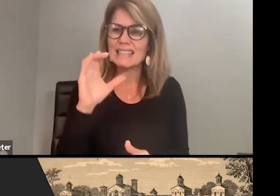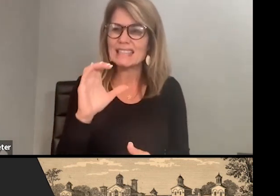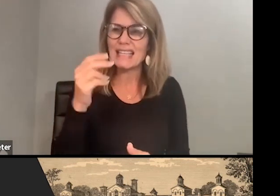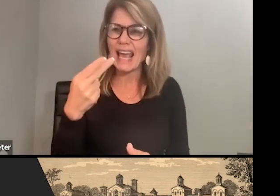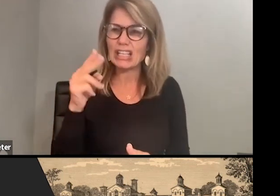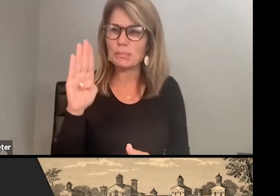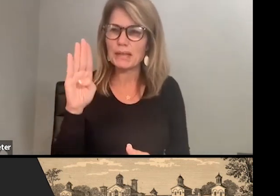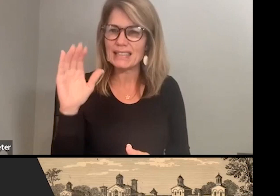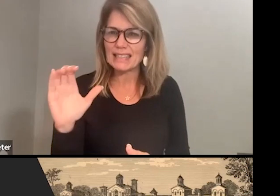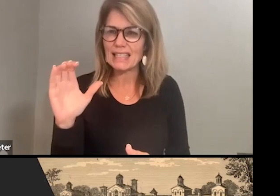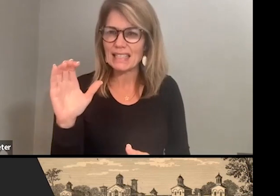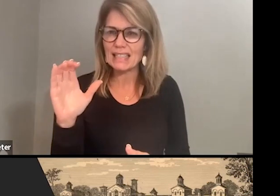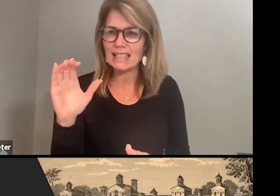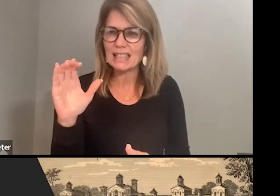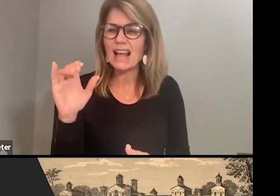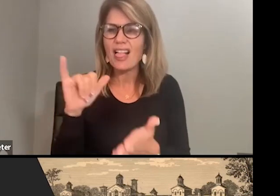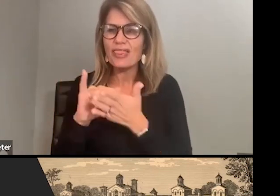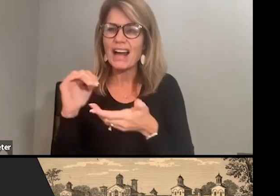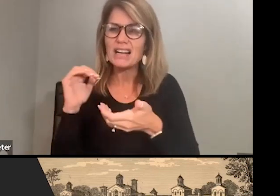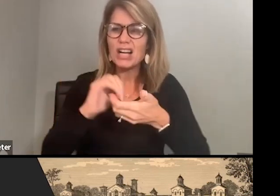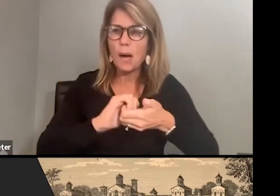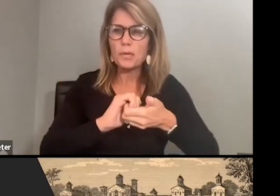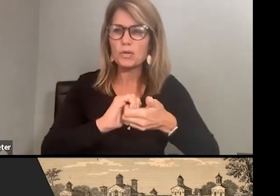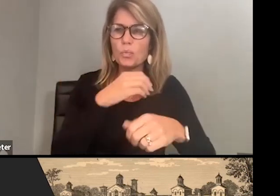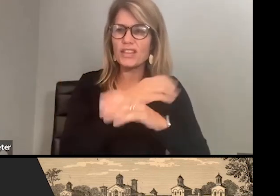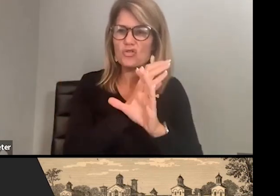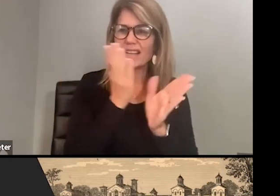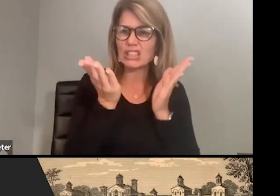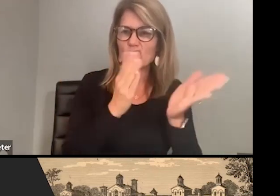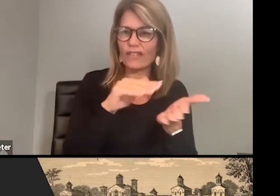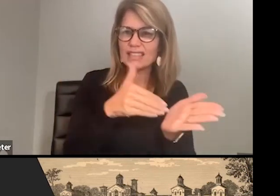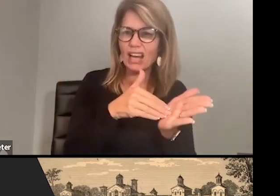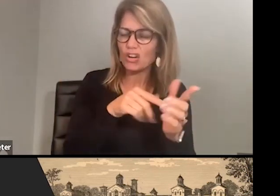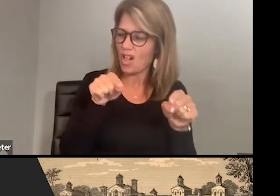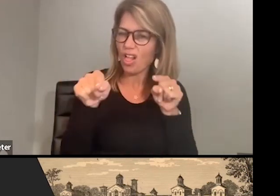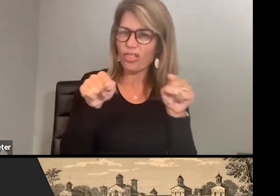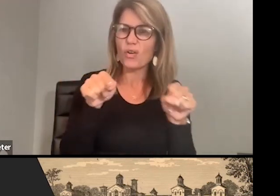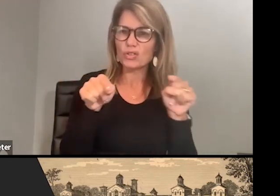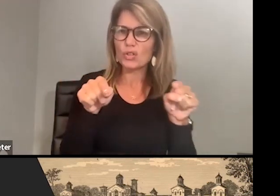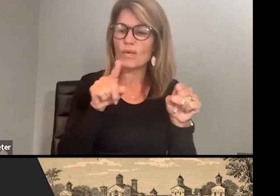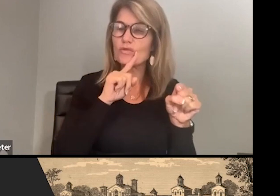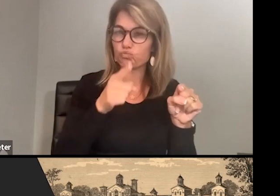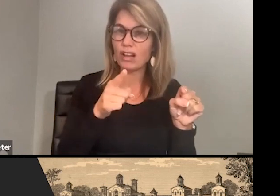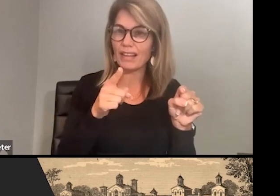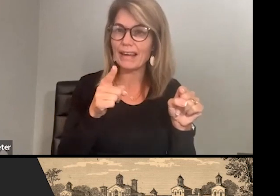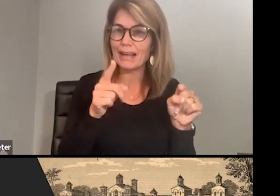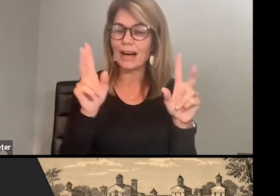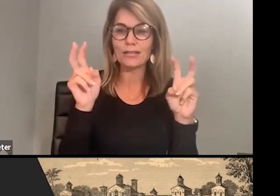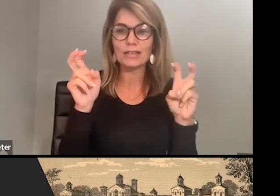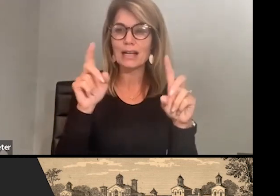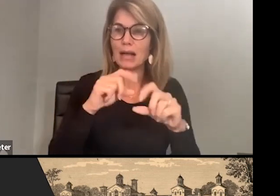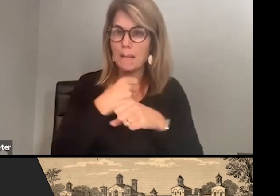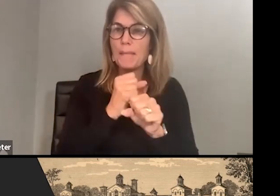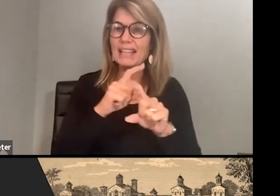potential. The CCBHCs coupled with the crisis services system, those two elements as being a complete game changer for